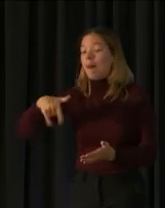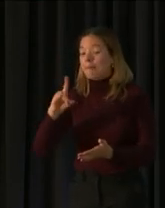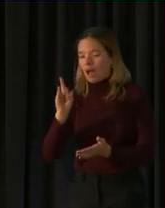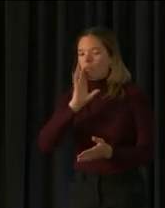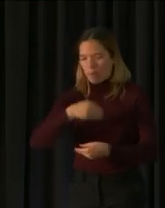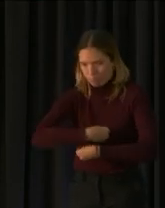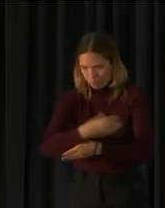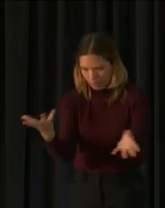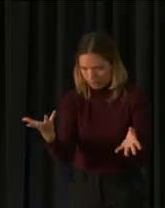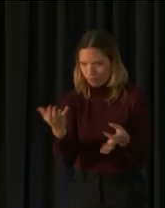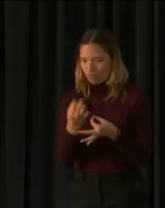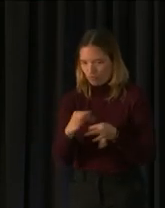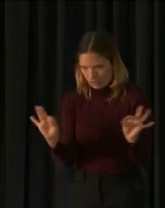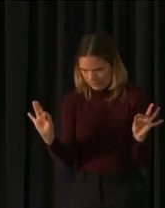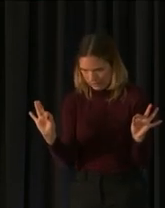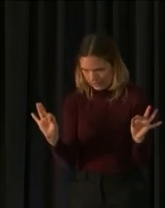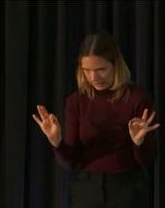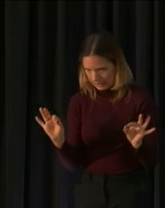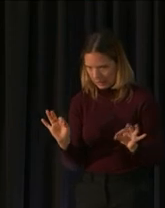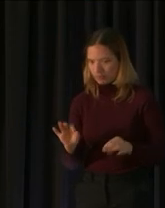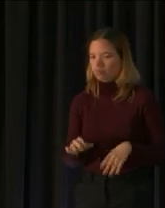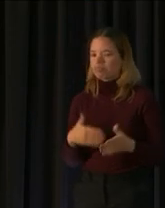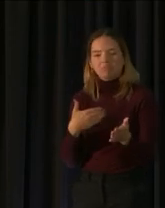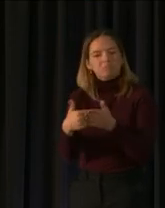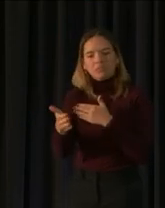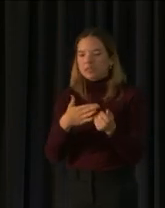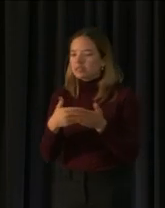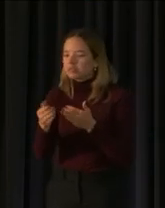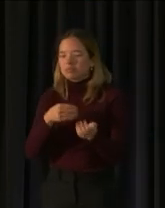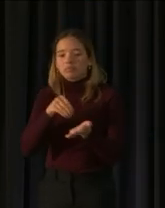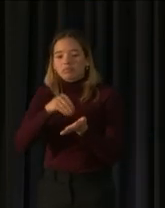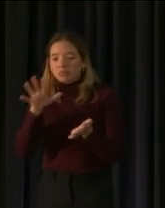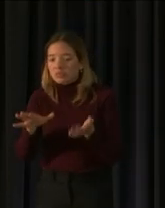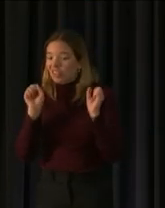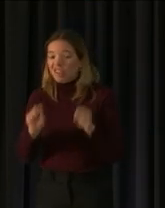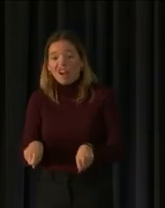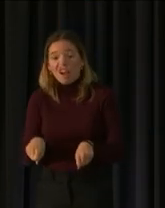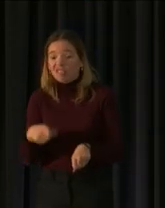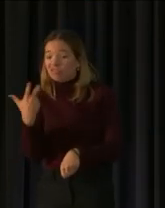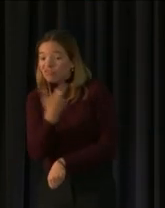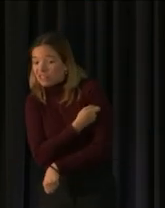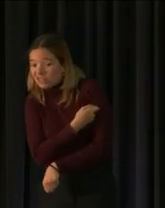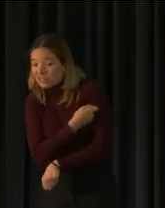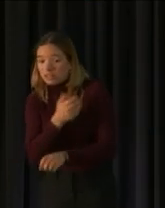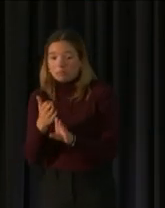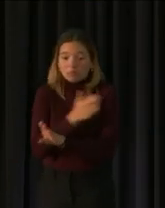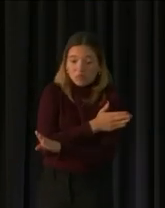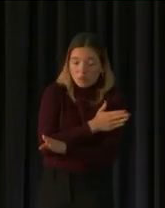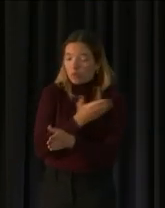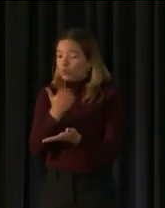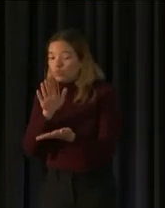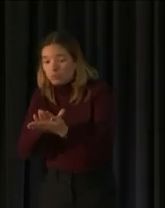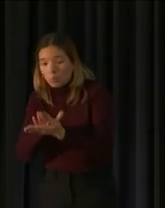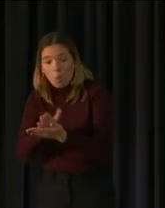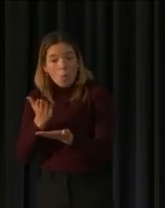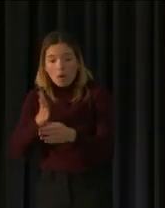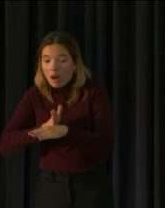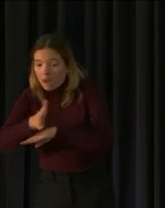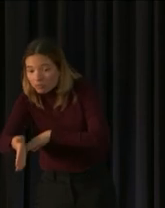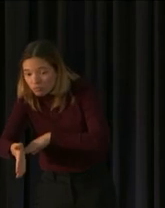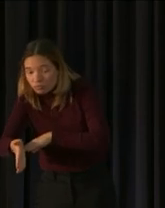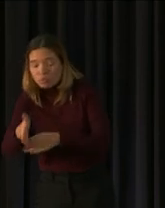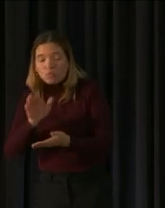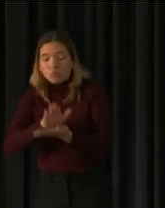their vaccine after school and on the weekends, along with Dorothy Heights Benton Road Library and